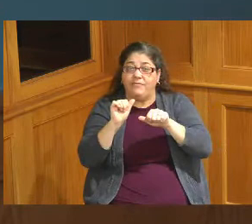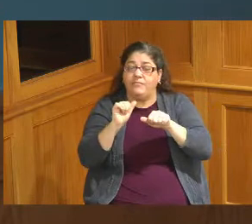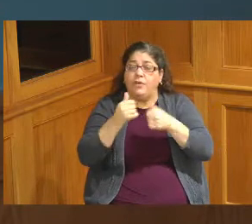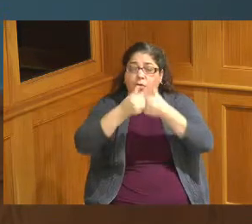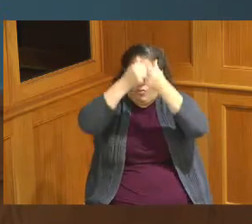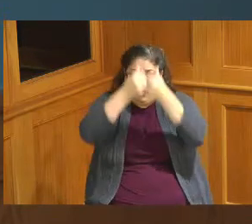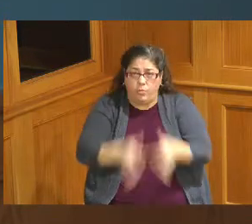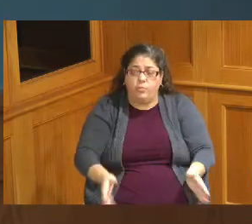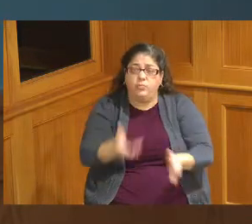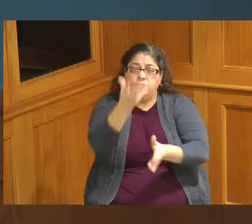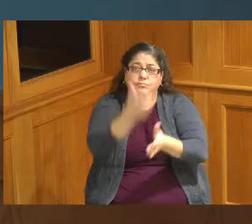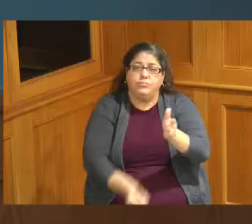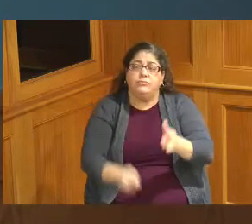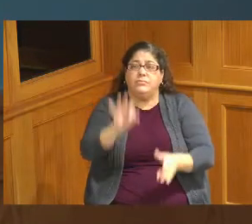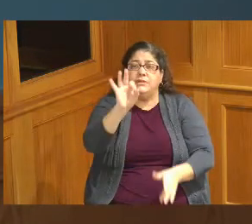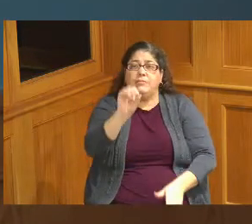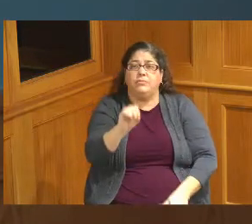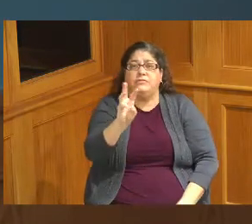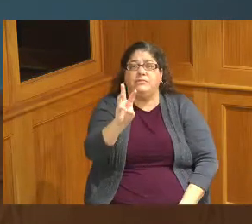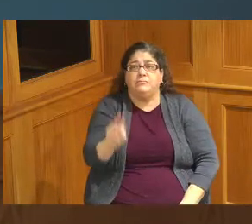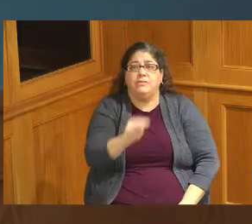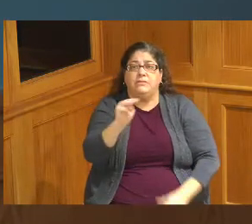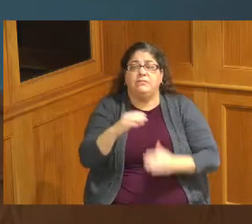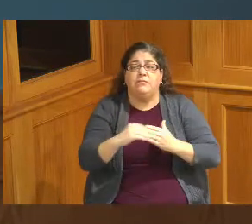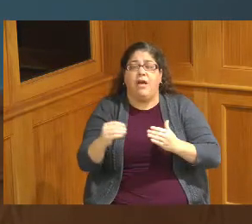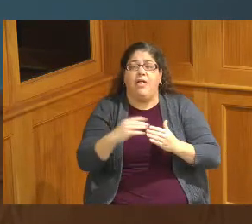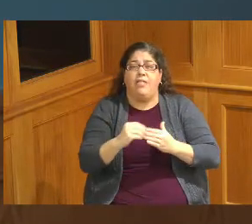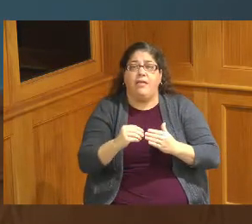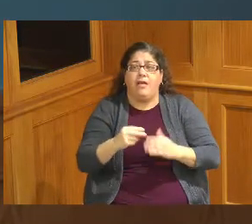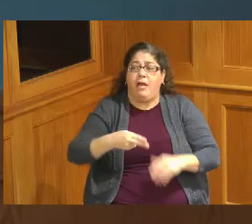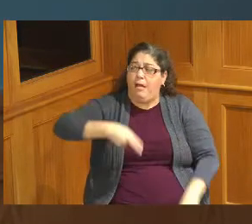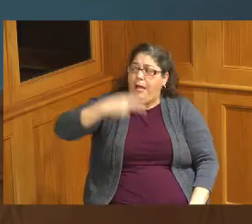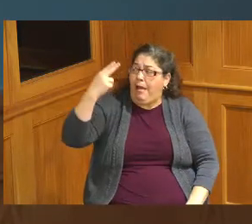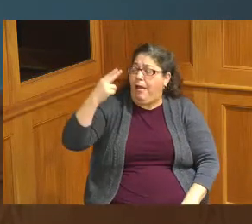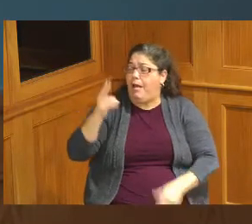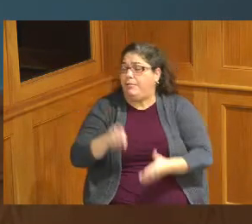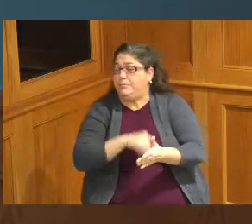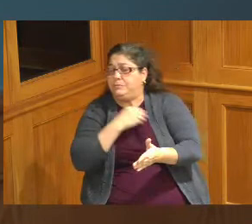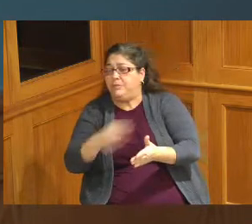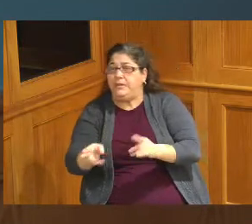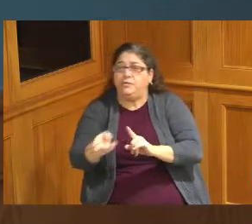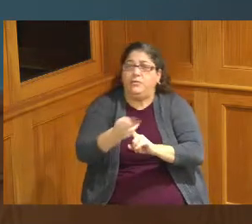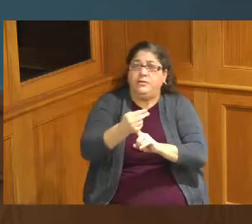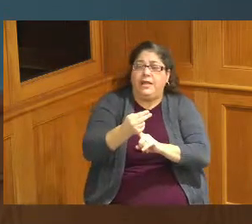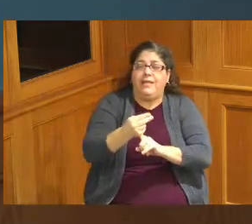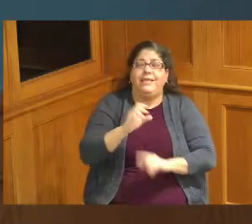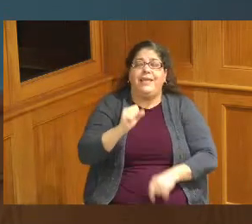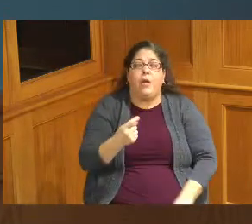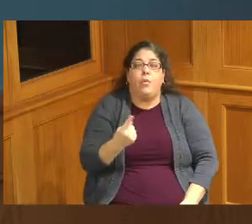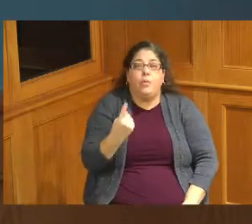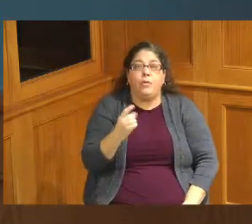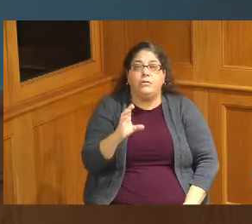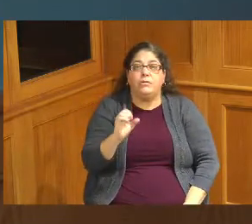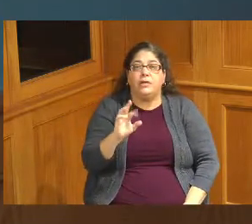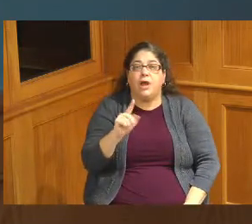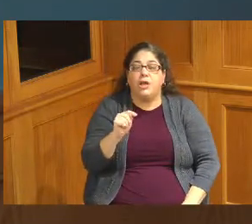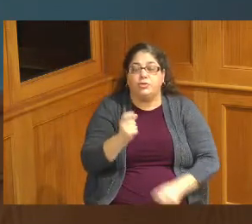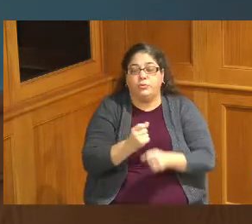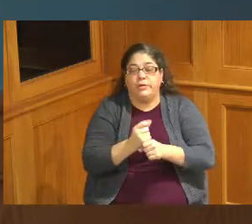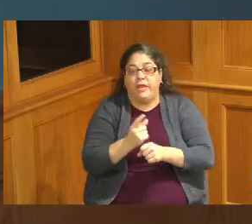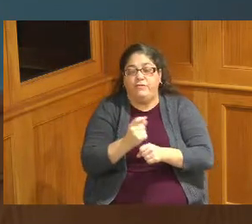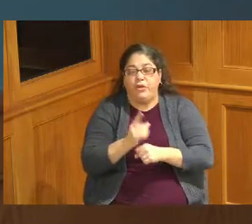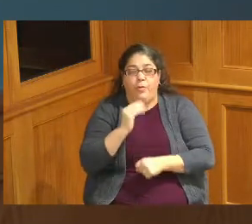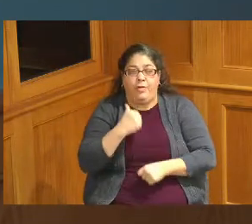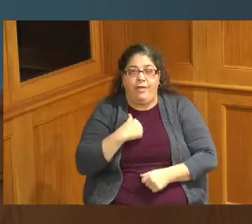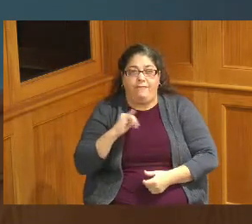$9.6 million. You lose these high hotel rates. Yeah, you might get one concert in a year that has it. I'm talking